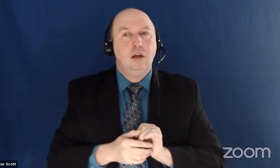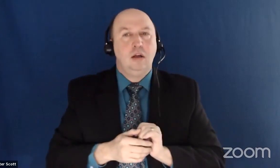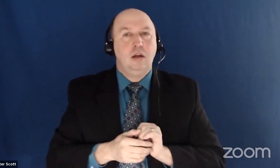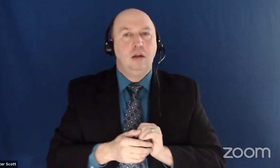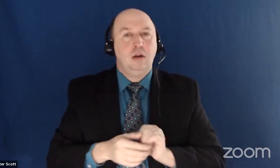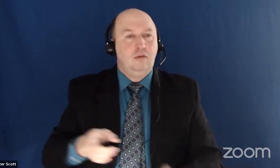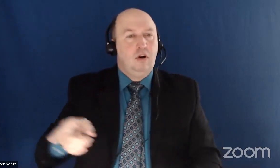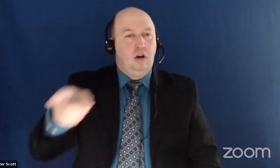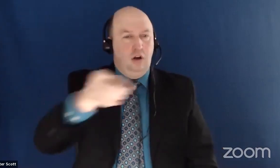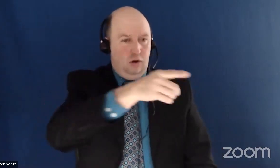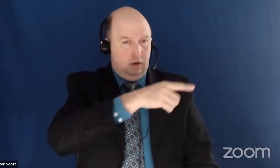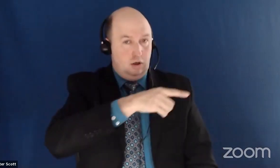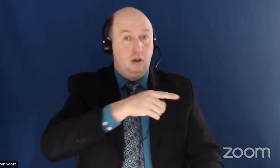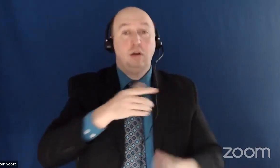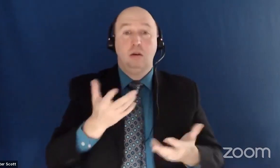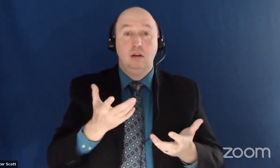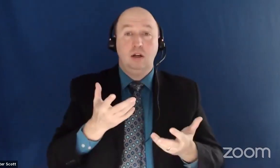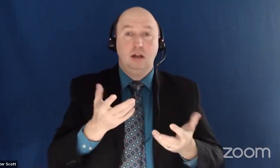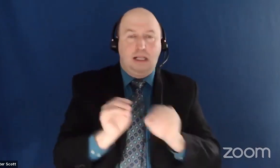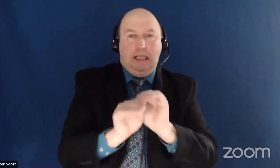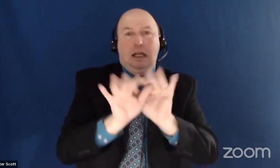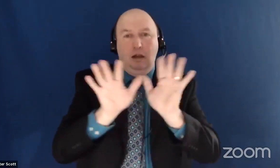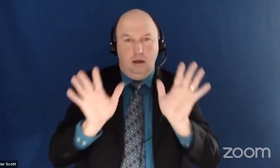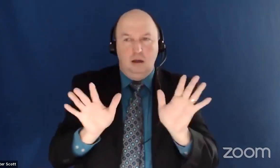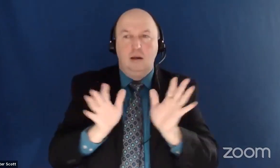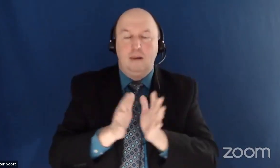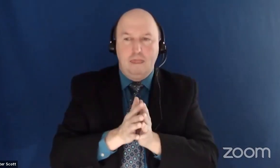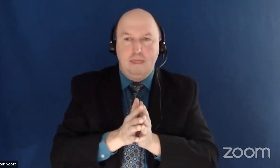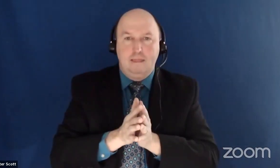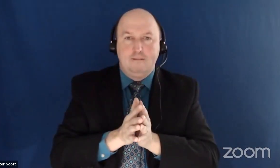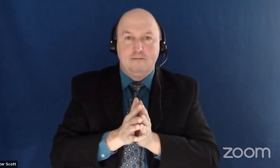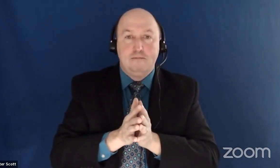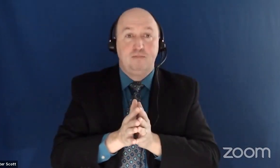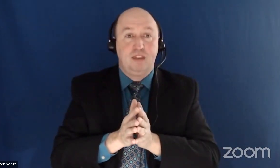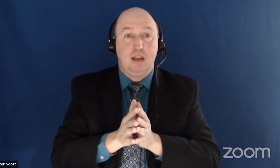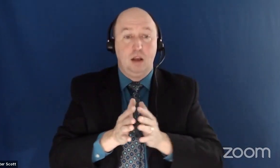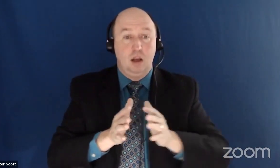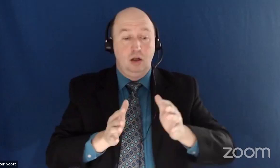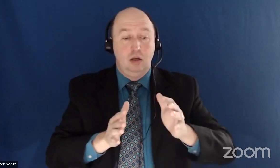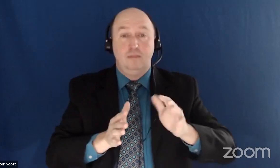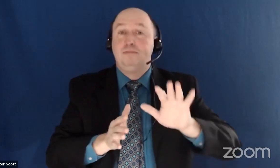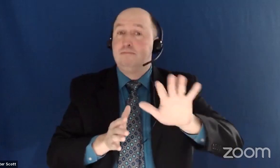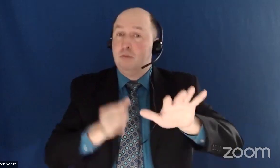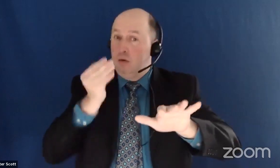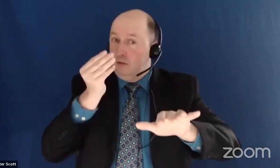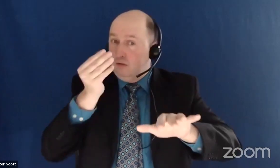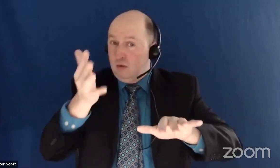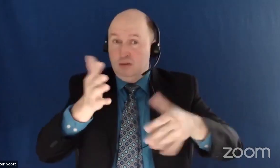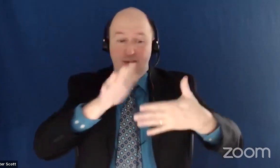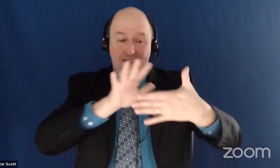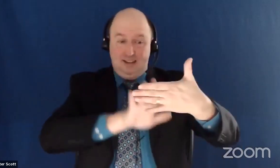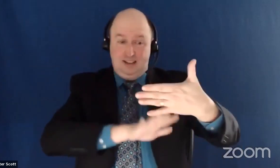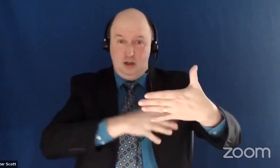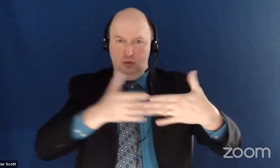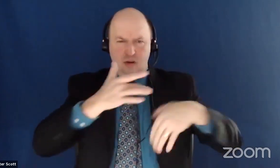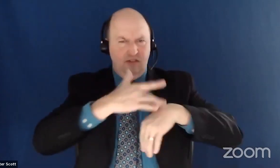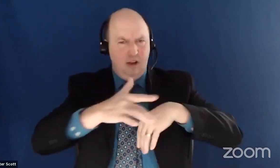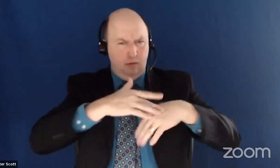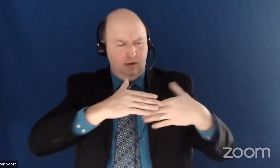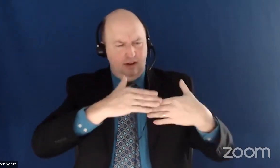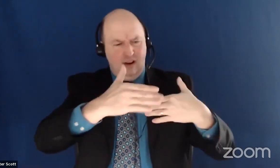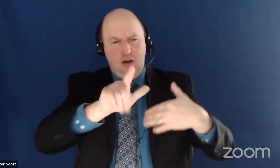have it on the website that schedule is not available for the next 24 days or so, can you explain what that